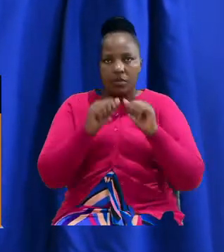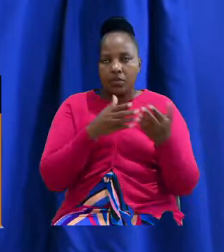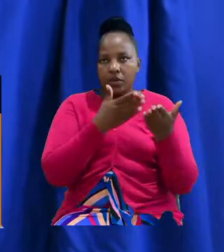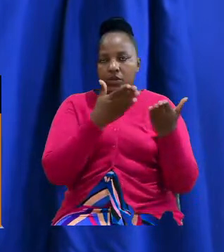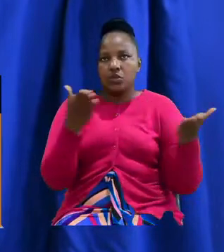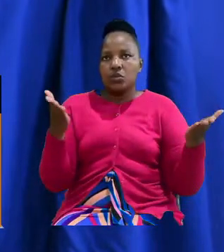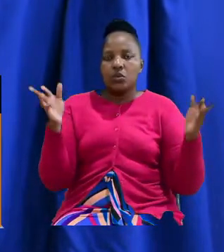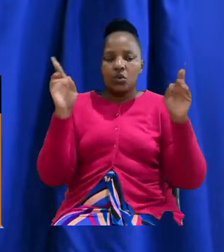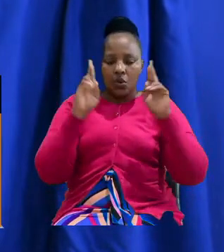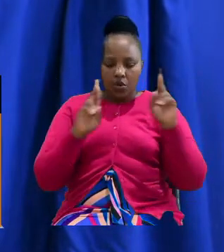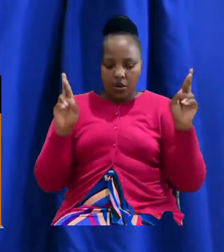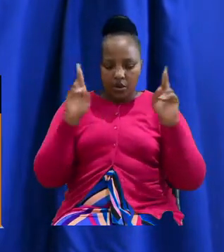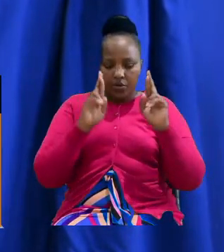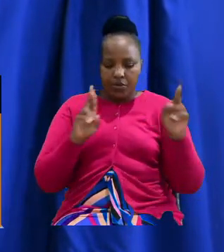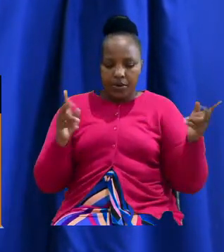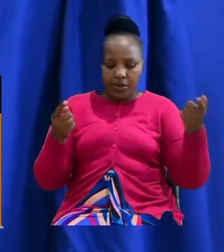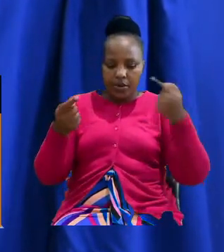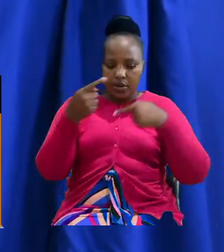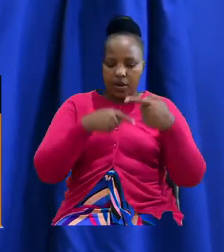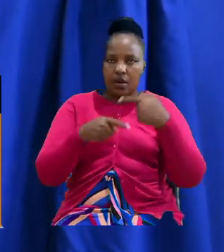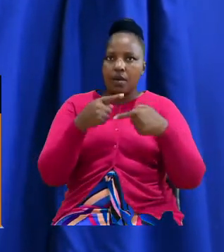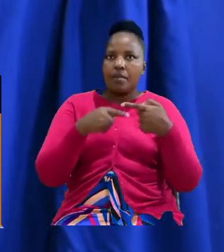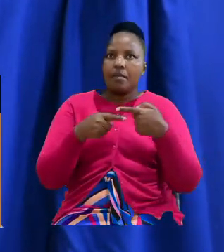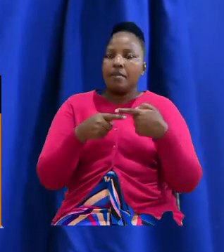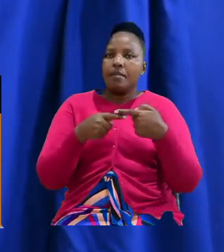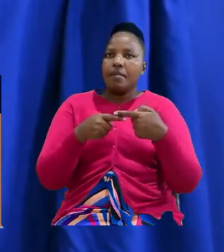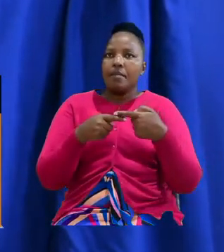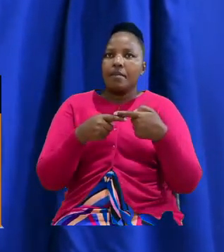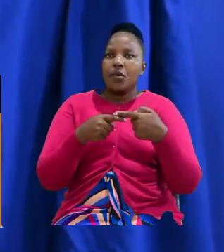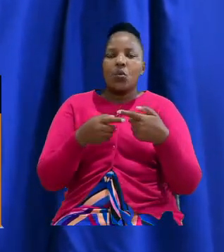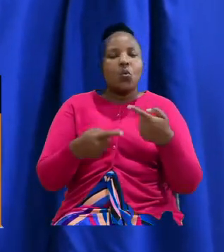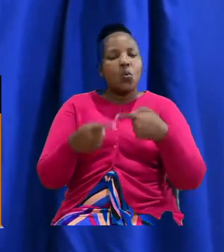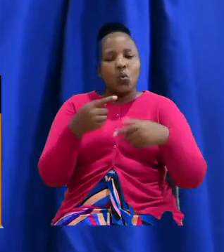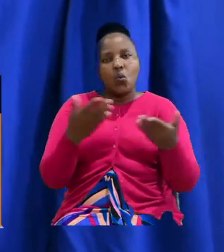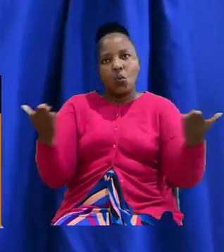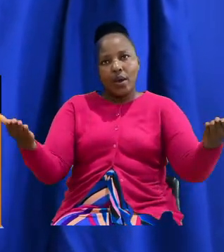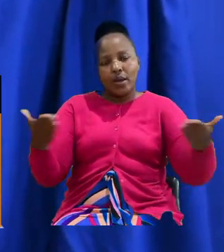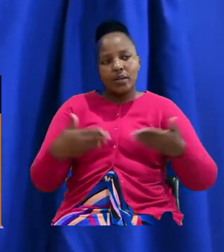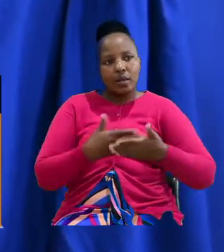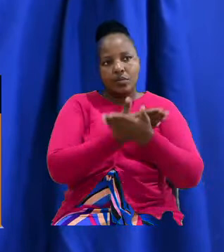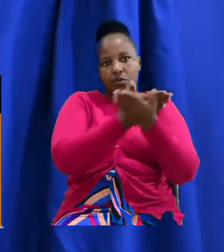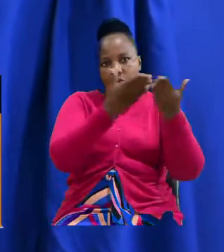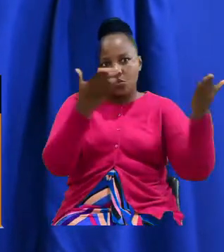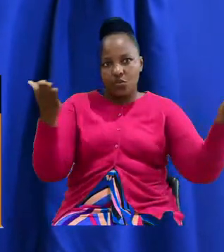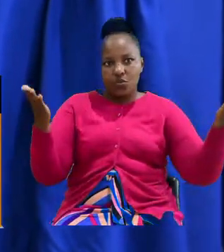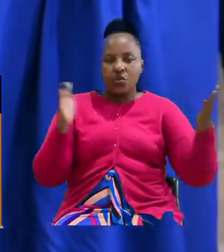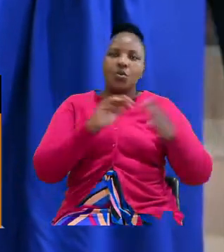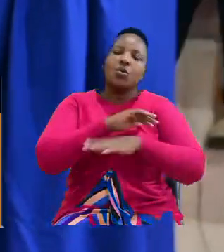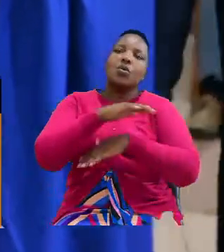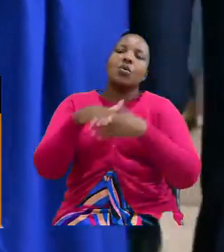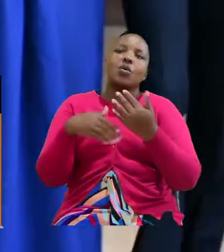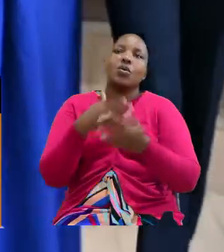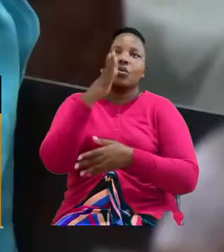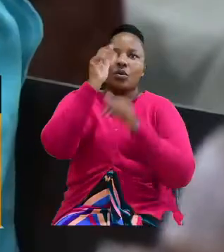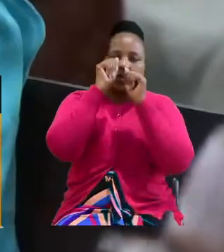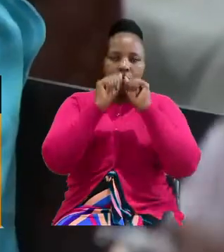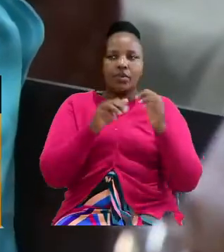you prepare to come, and you are most welcome, all of you. May God bless you.